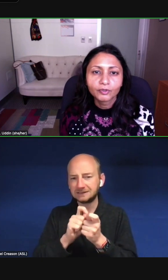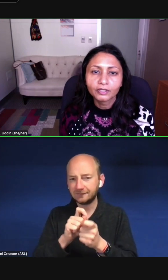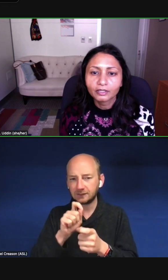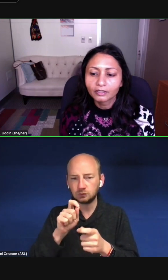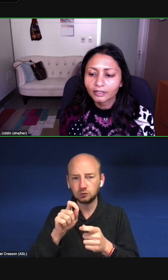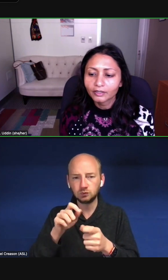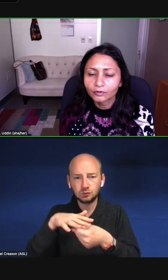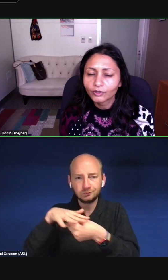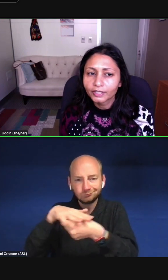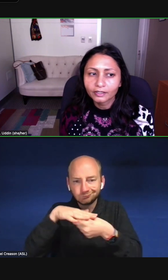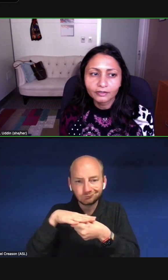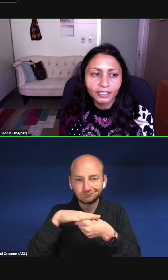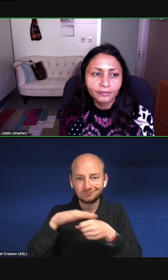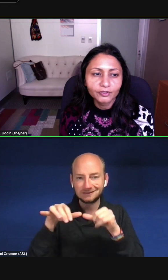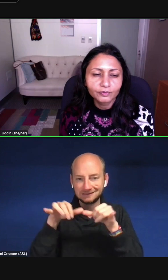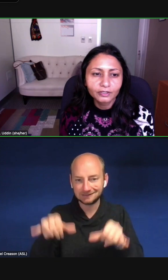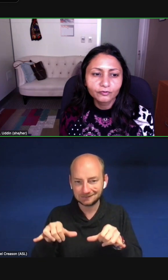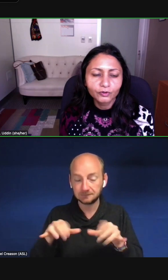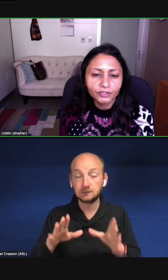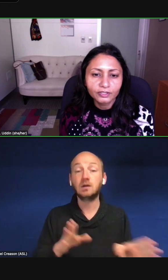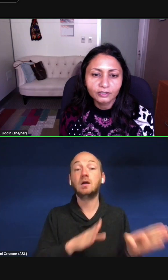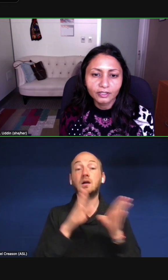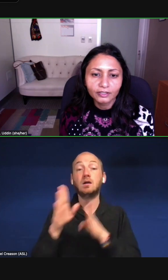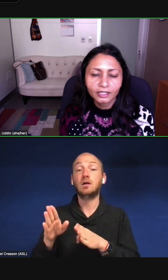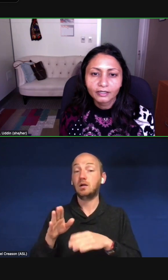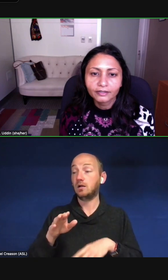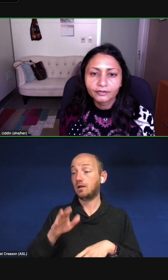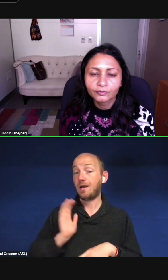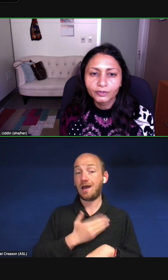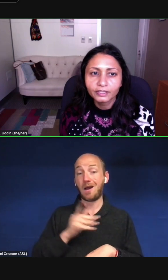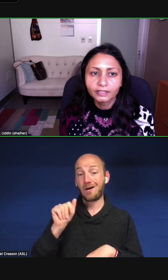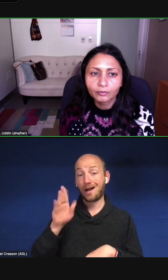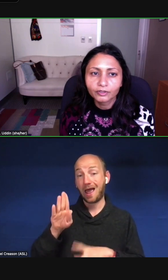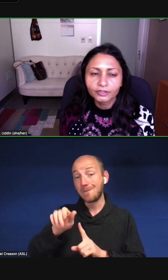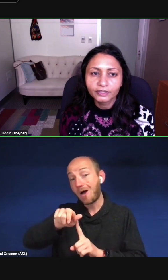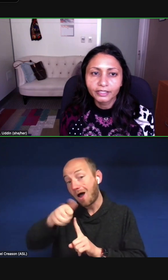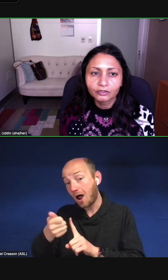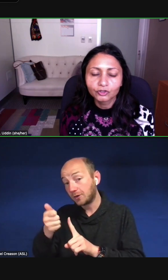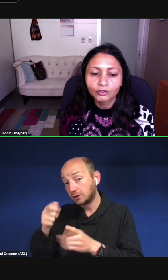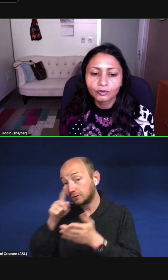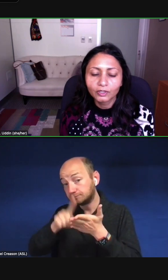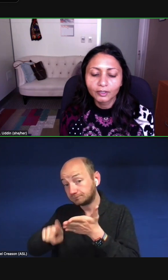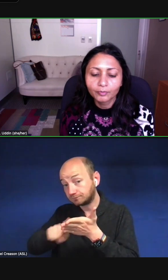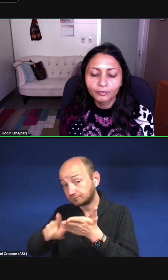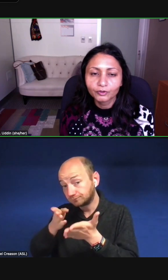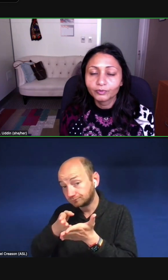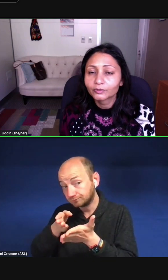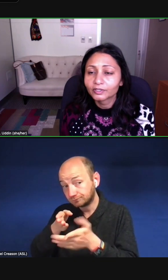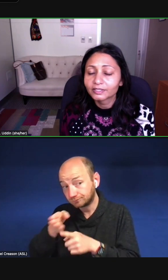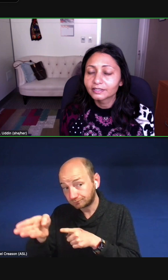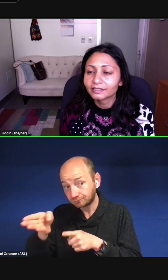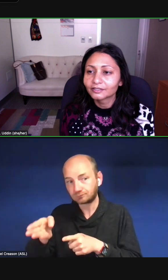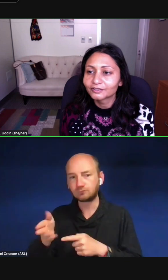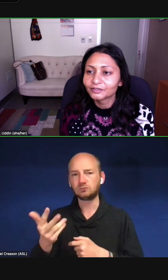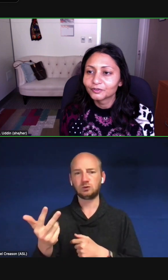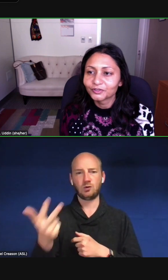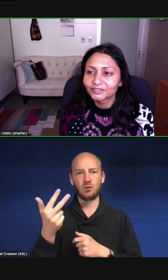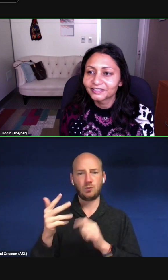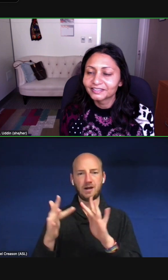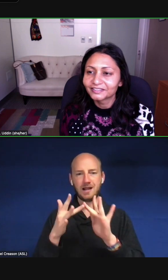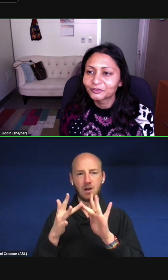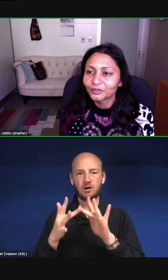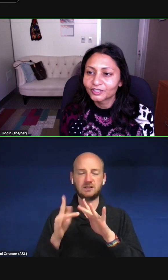systems, but other work in our lab has really focused a lot on 3 networks that show up ubiquitously in